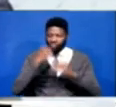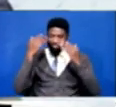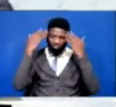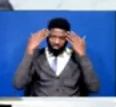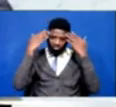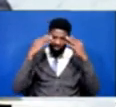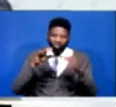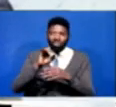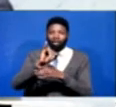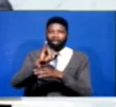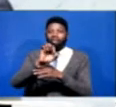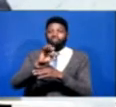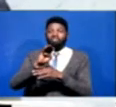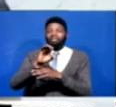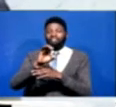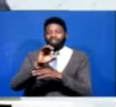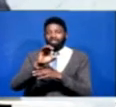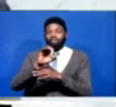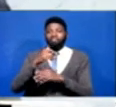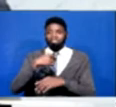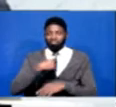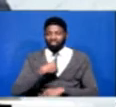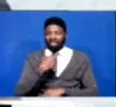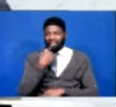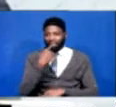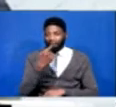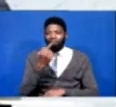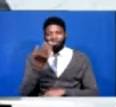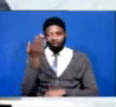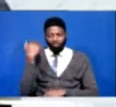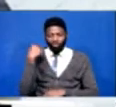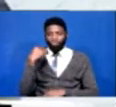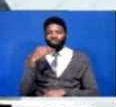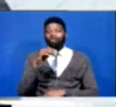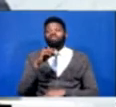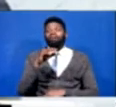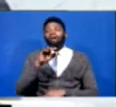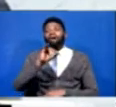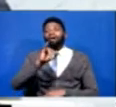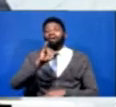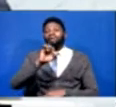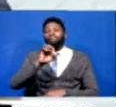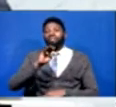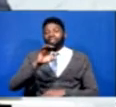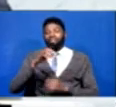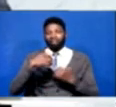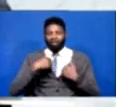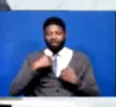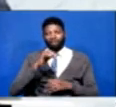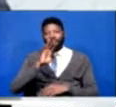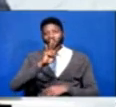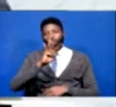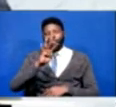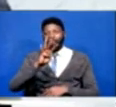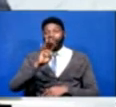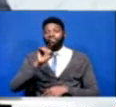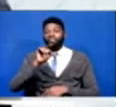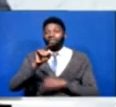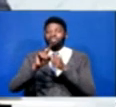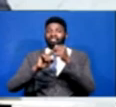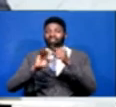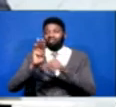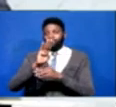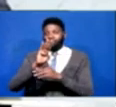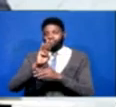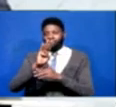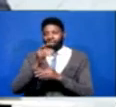only banking on the fact that IBC was given 44.6 billion shillings, mm-hmm. and they should have bought technology, the